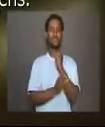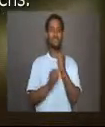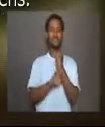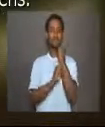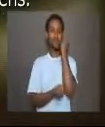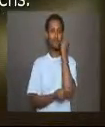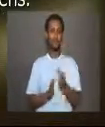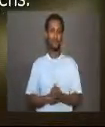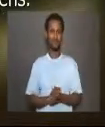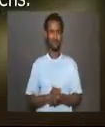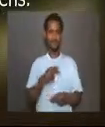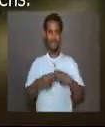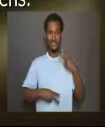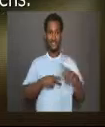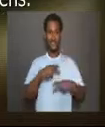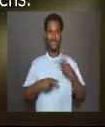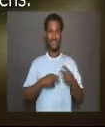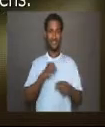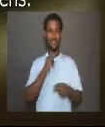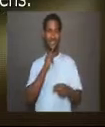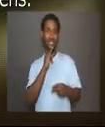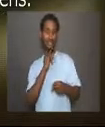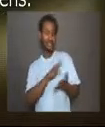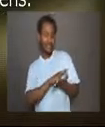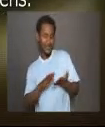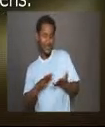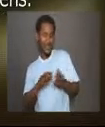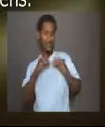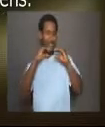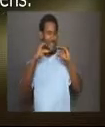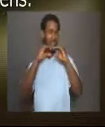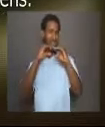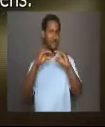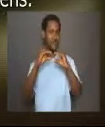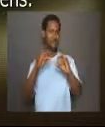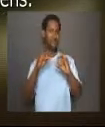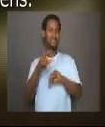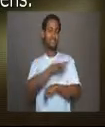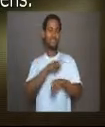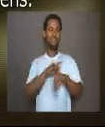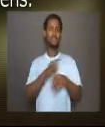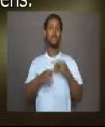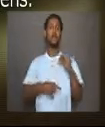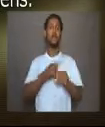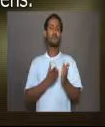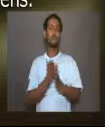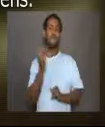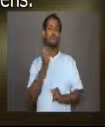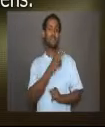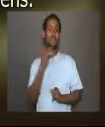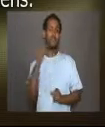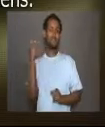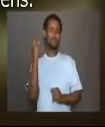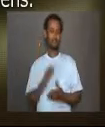Civics is the study of educating citizens about their rights and privileges. In